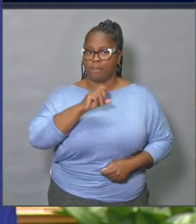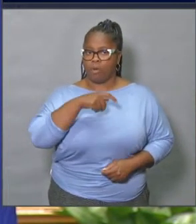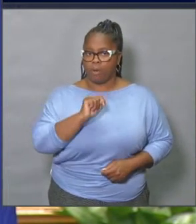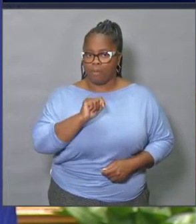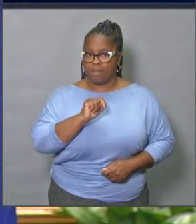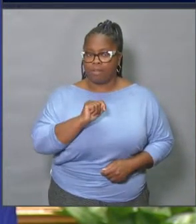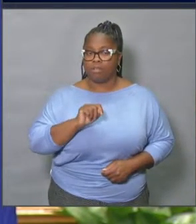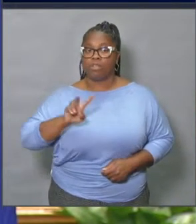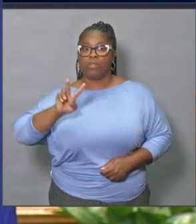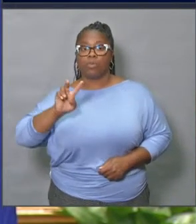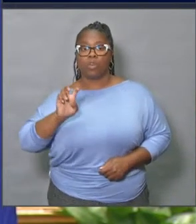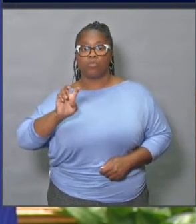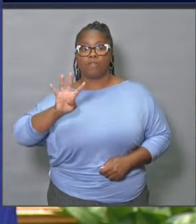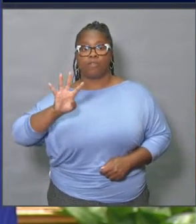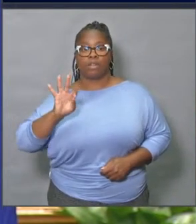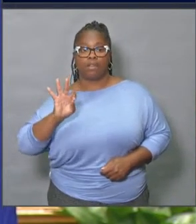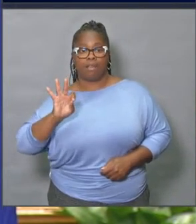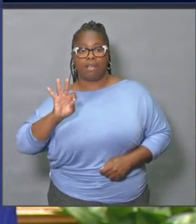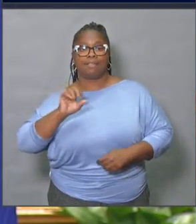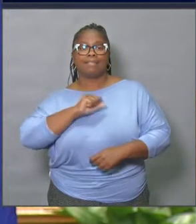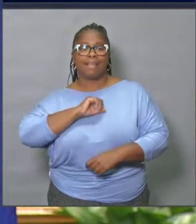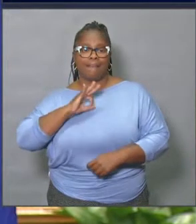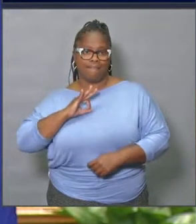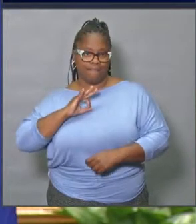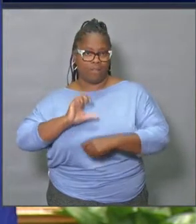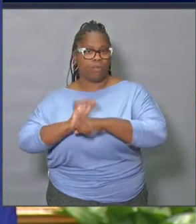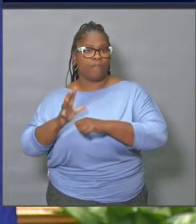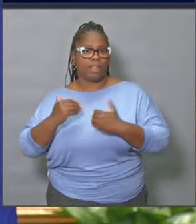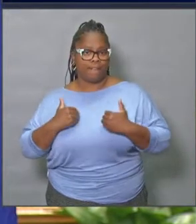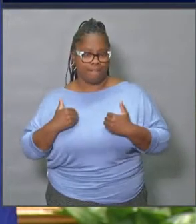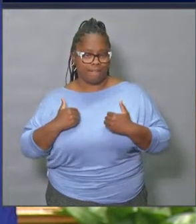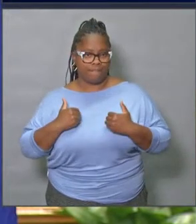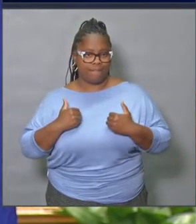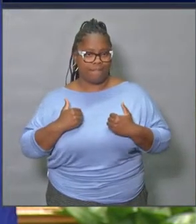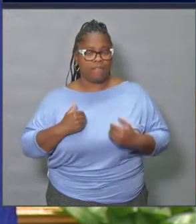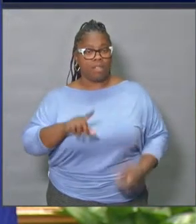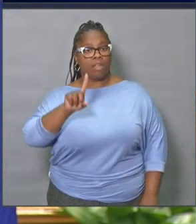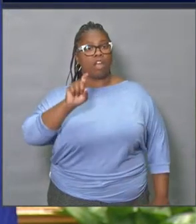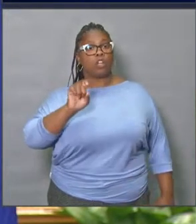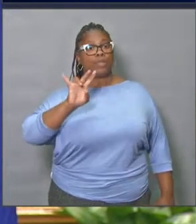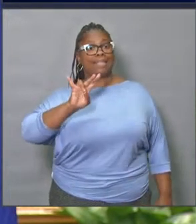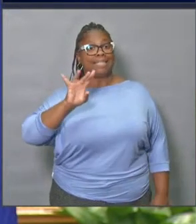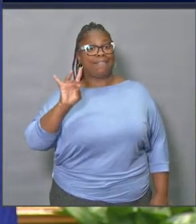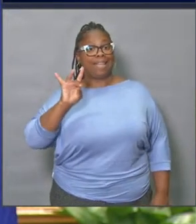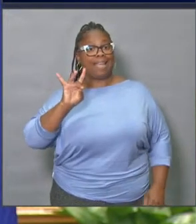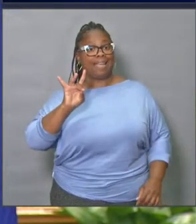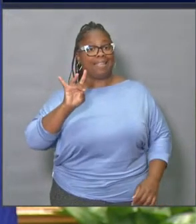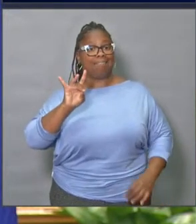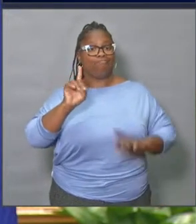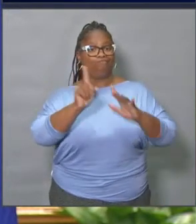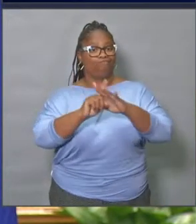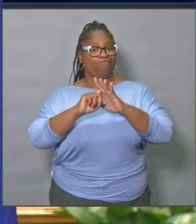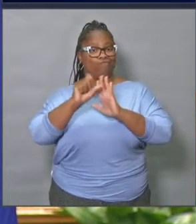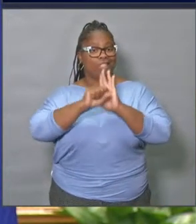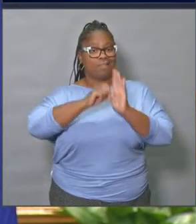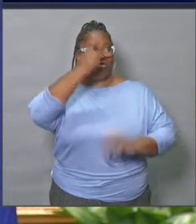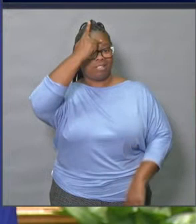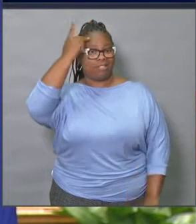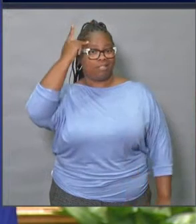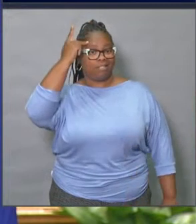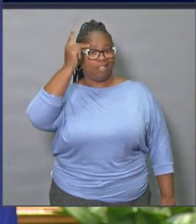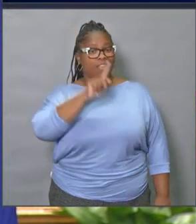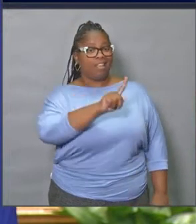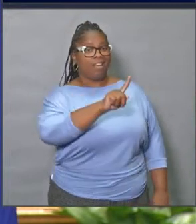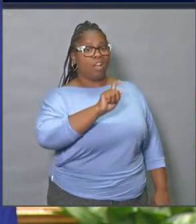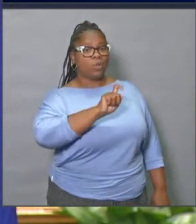and 249 are among staff. There are 178 cases in the state prison, 128